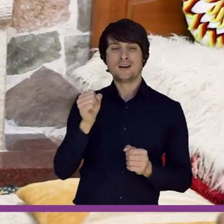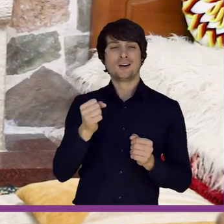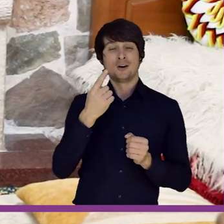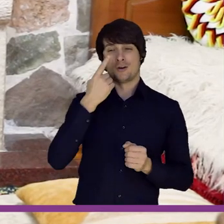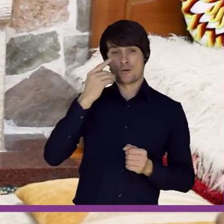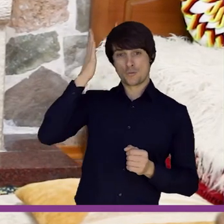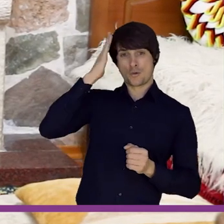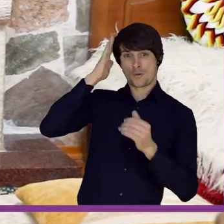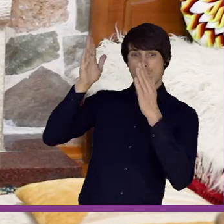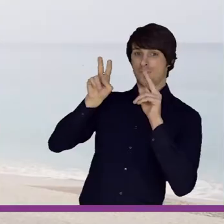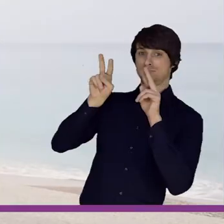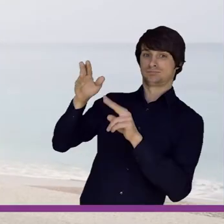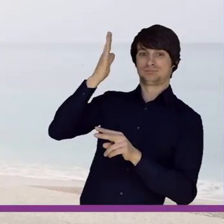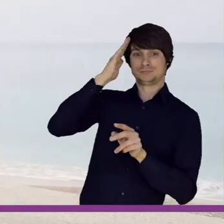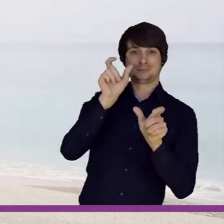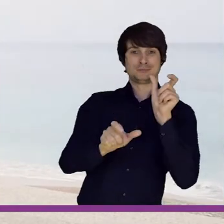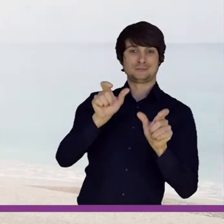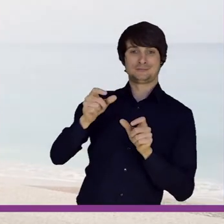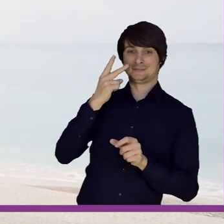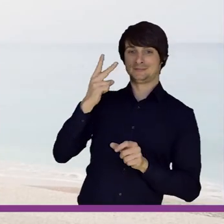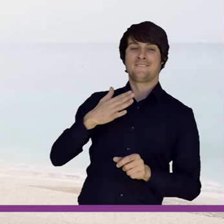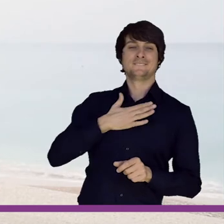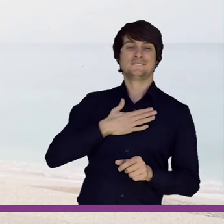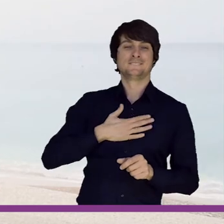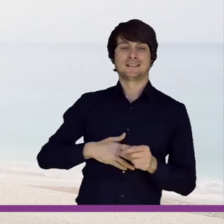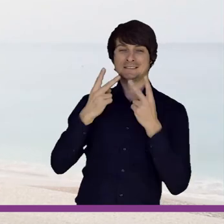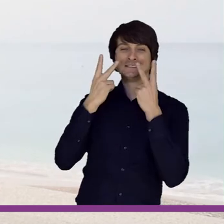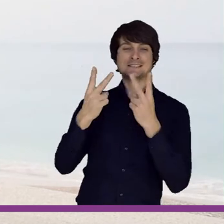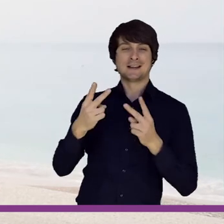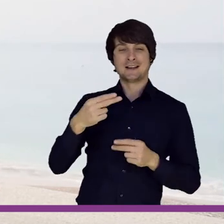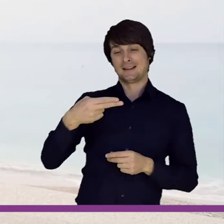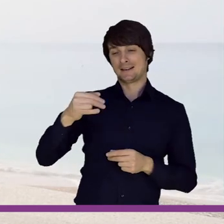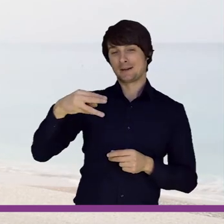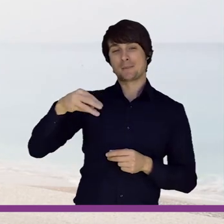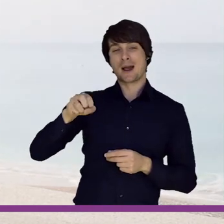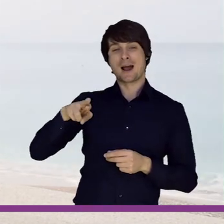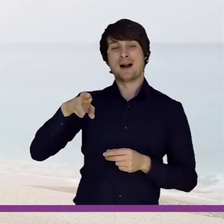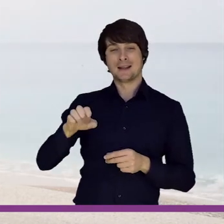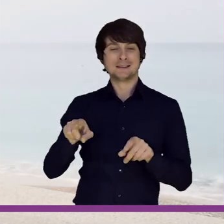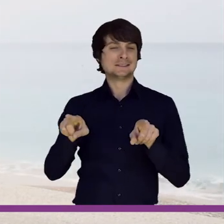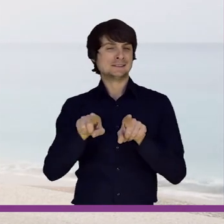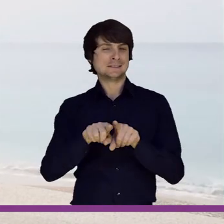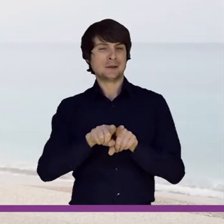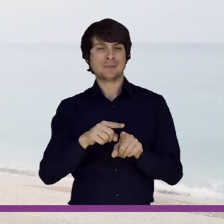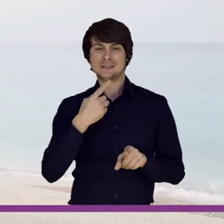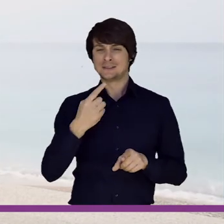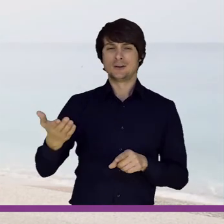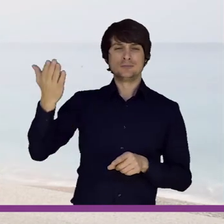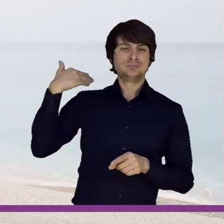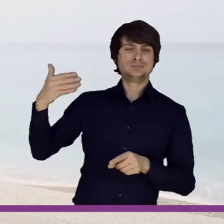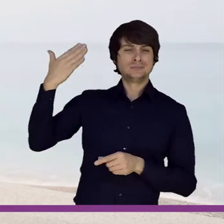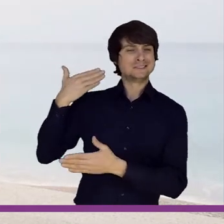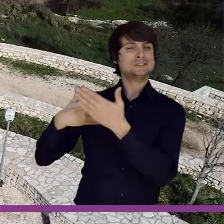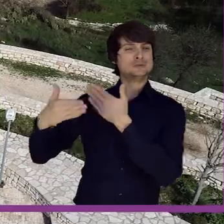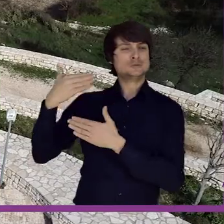the beauties of Himara. As the poet Lefter Cipa says, Himara, beautiful Himara, steep